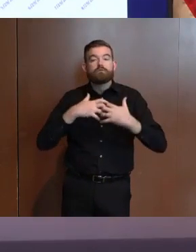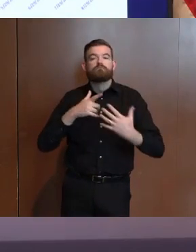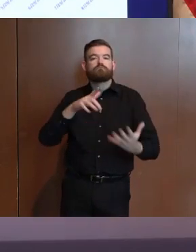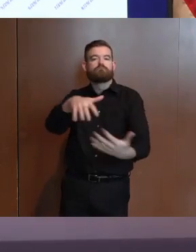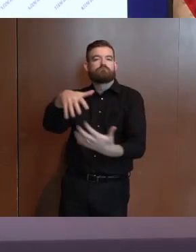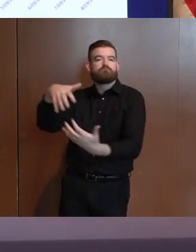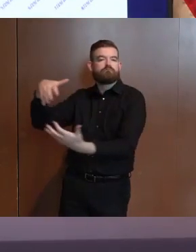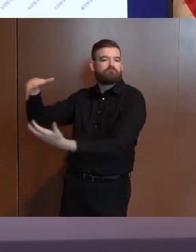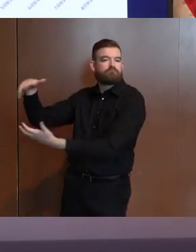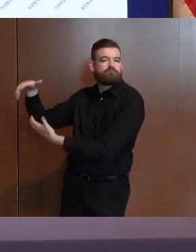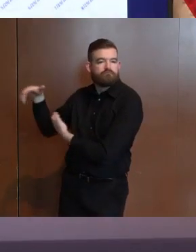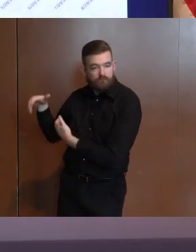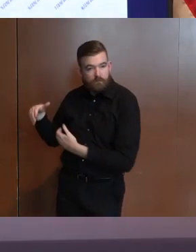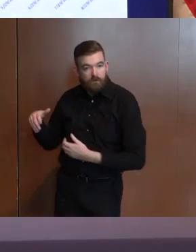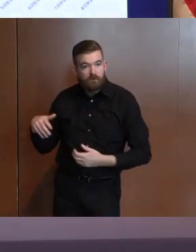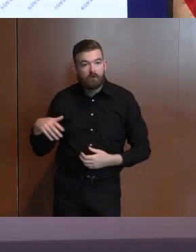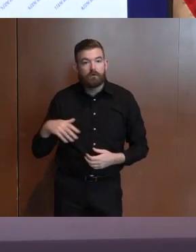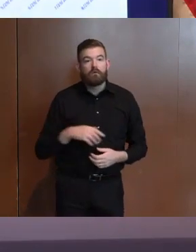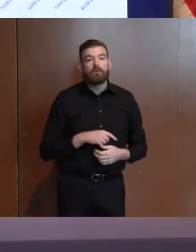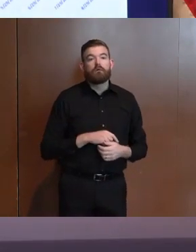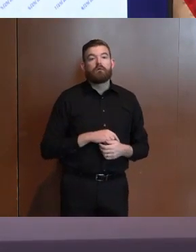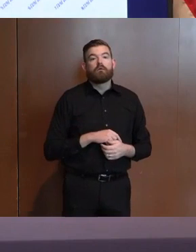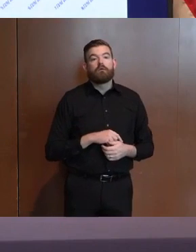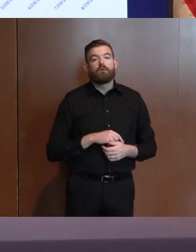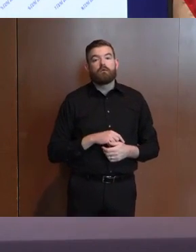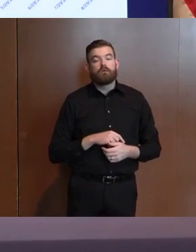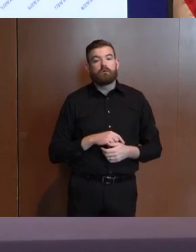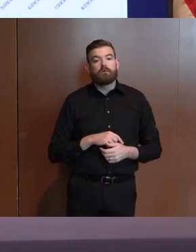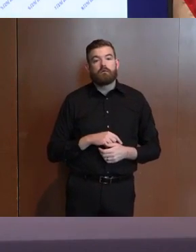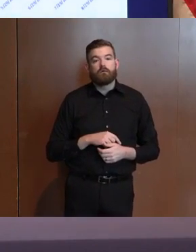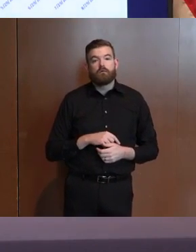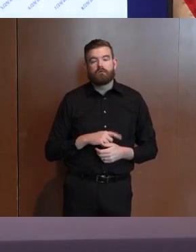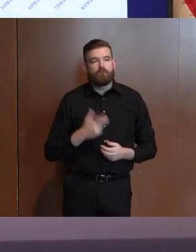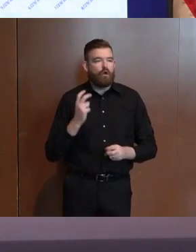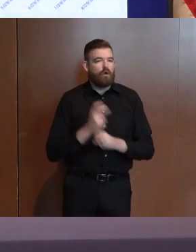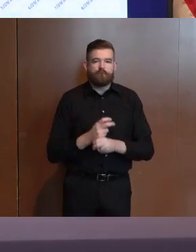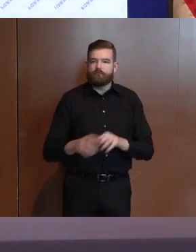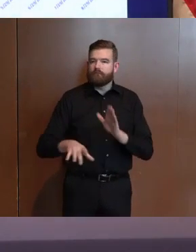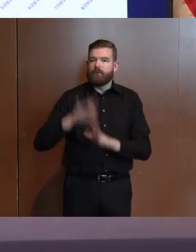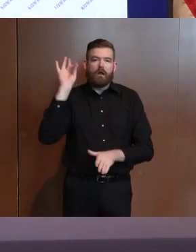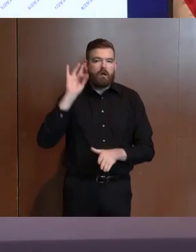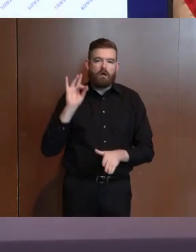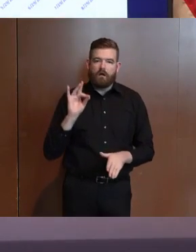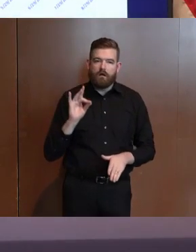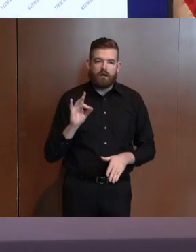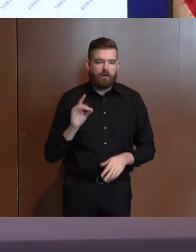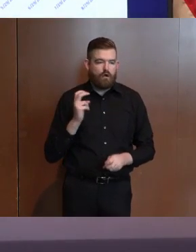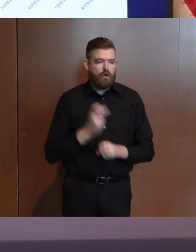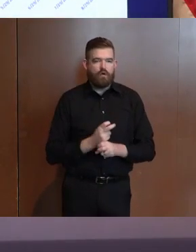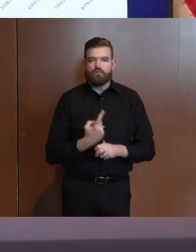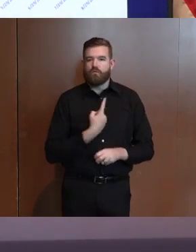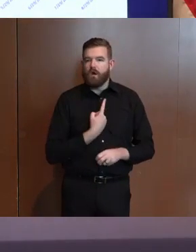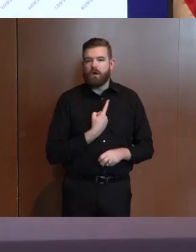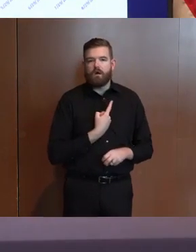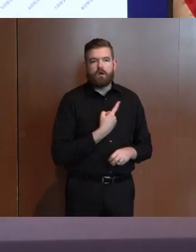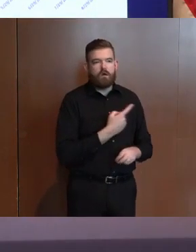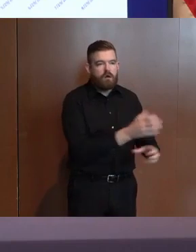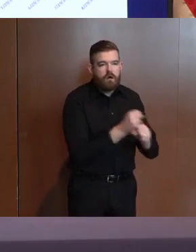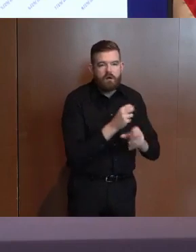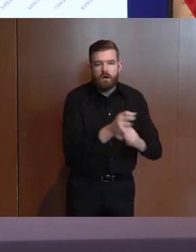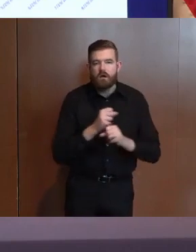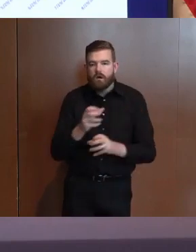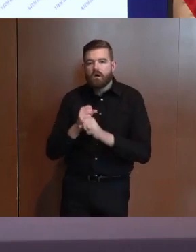New Jersey's not alone here. And by the way, most of the folks, and how many, Matt, I'm looking at you, or Pat, how many emails or texts? I